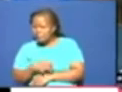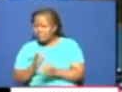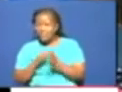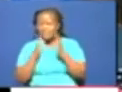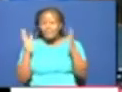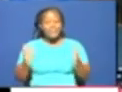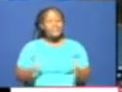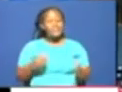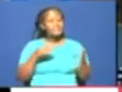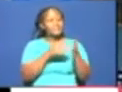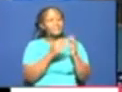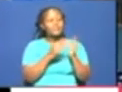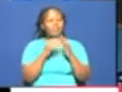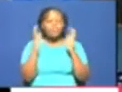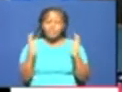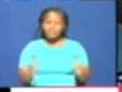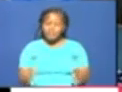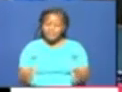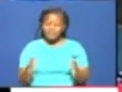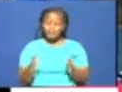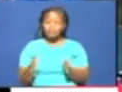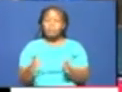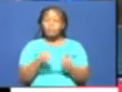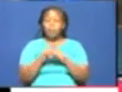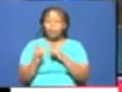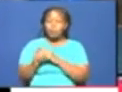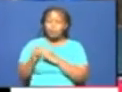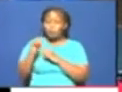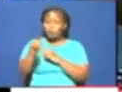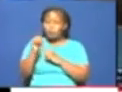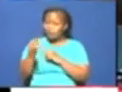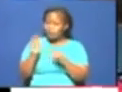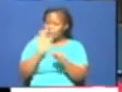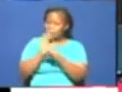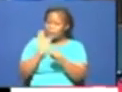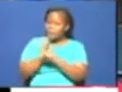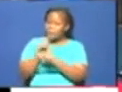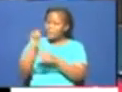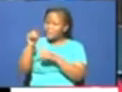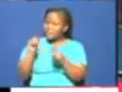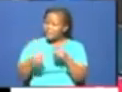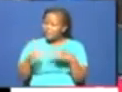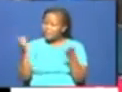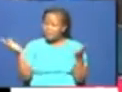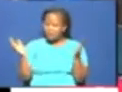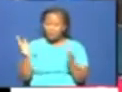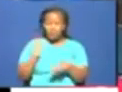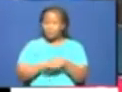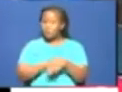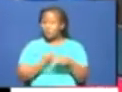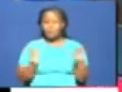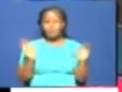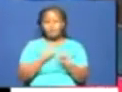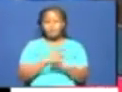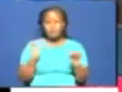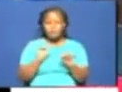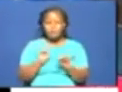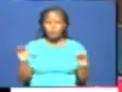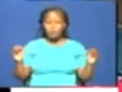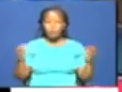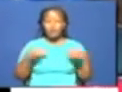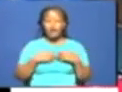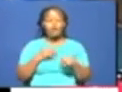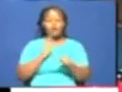leader. As if these divisions have not been costly enough, there are still massive